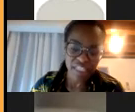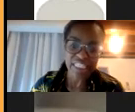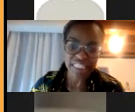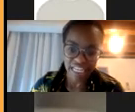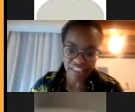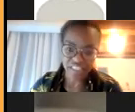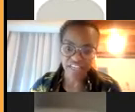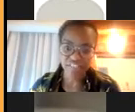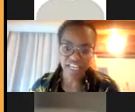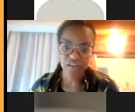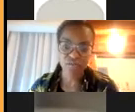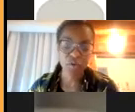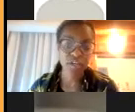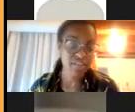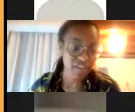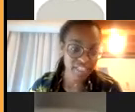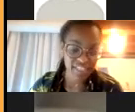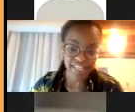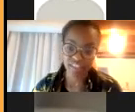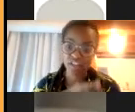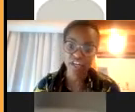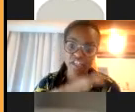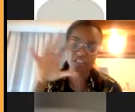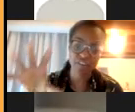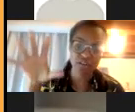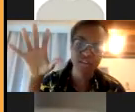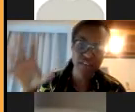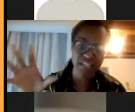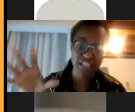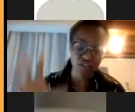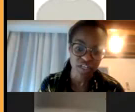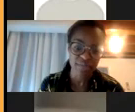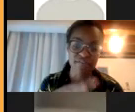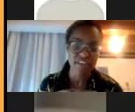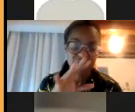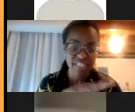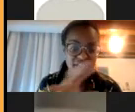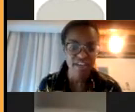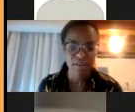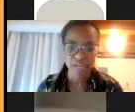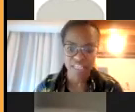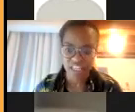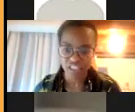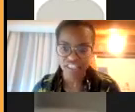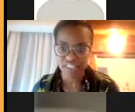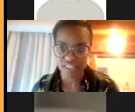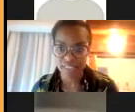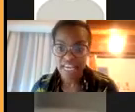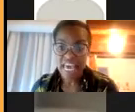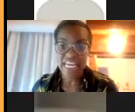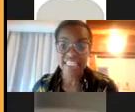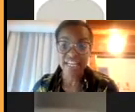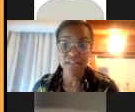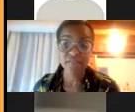$6.5 billion of Title IV-E funds, and that's the largest federal funding stream of state family regulation